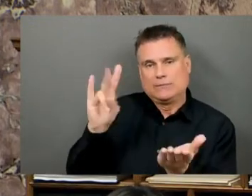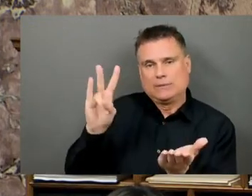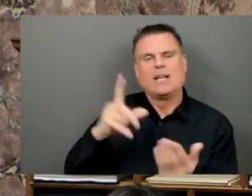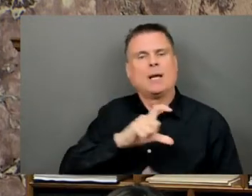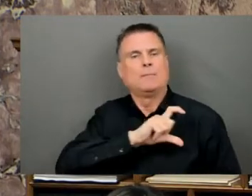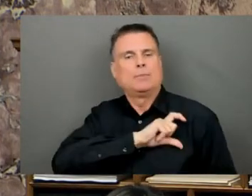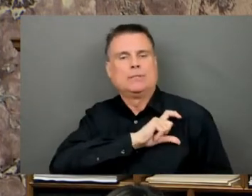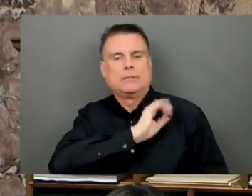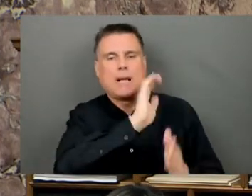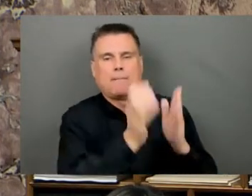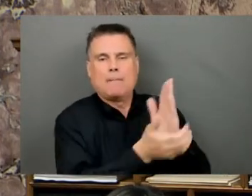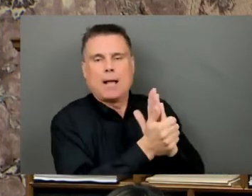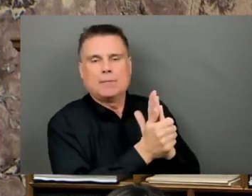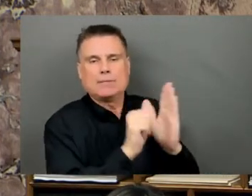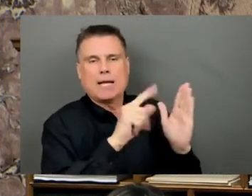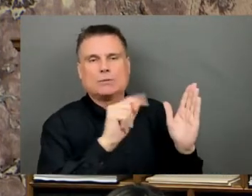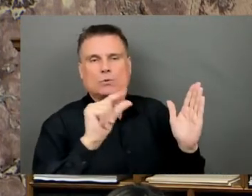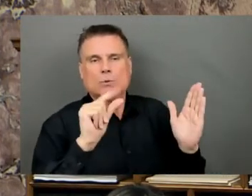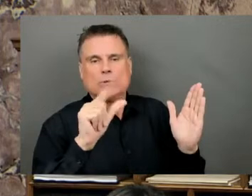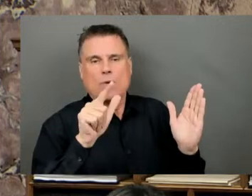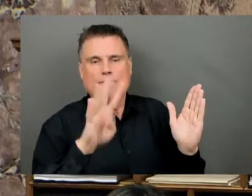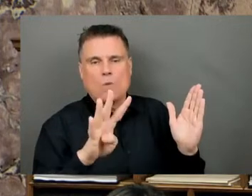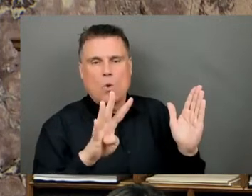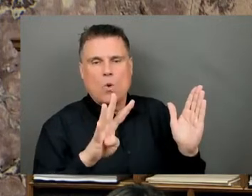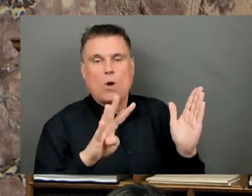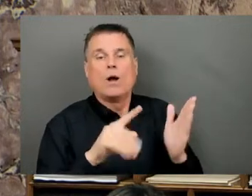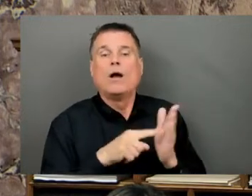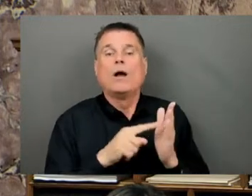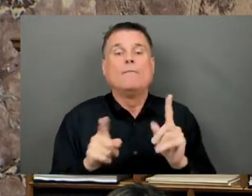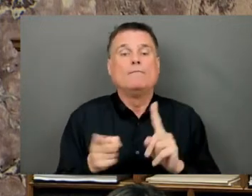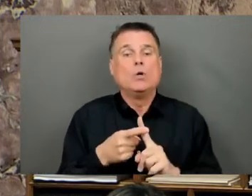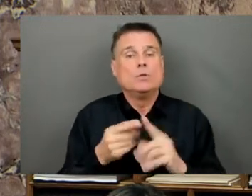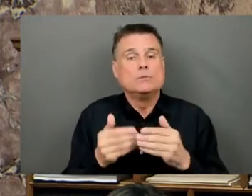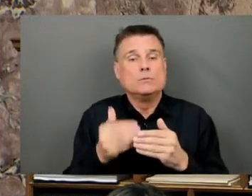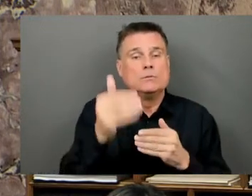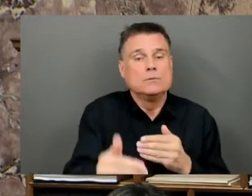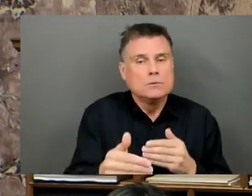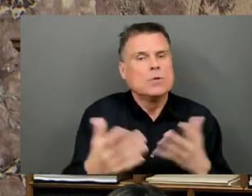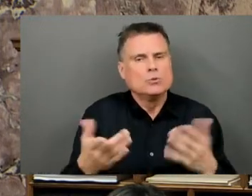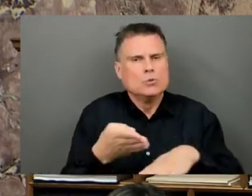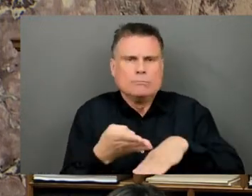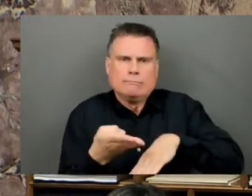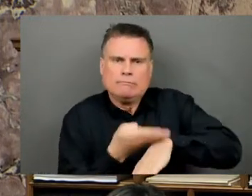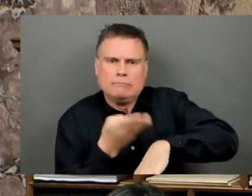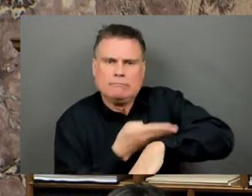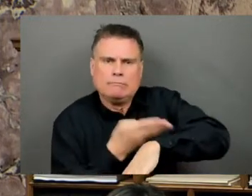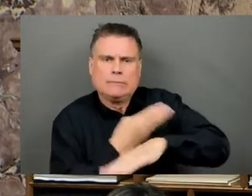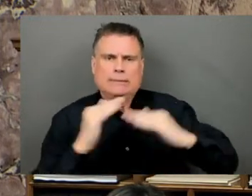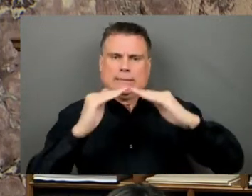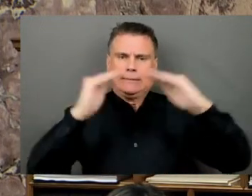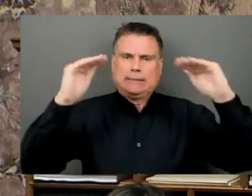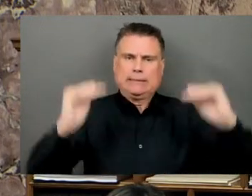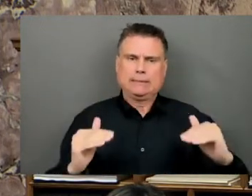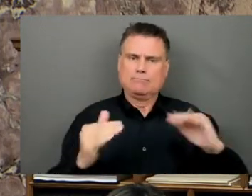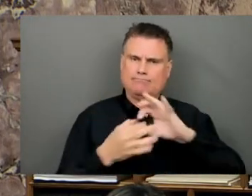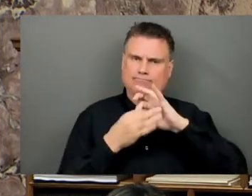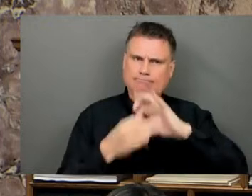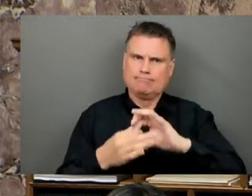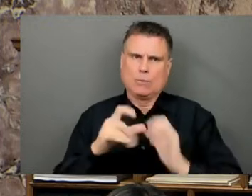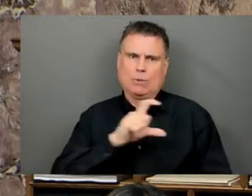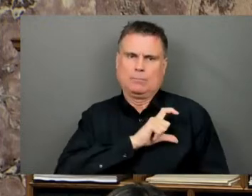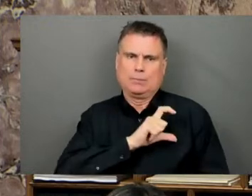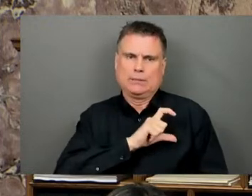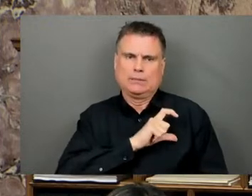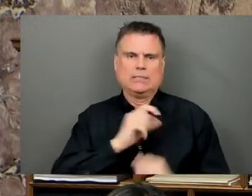first step towards making systematic improvements to the policing and public safety landscape in BC. The bill